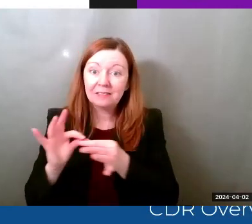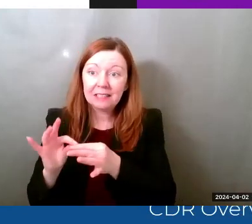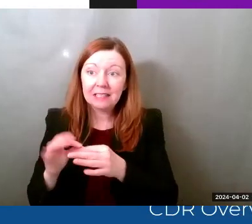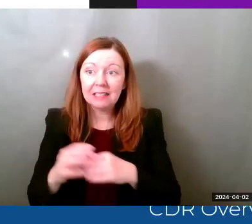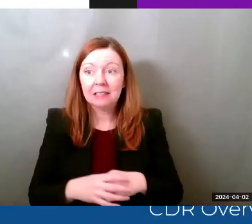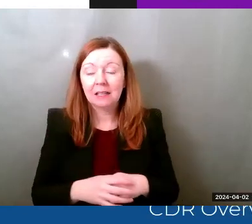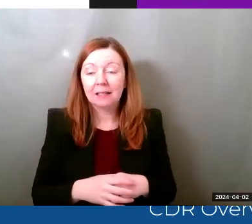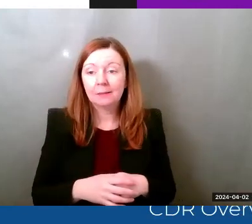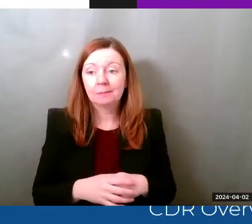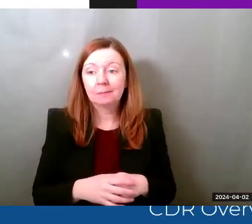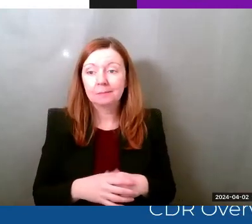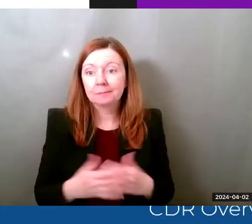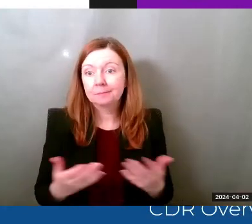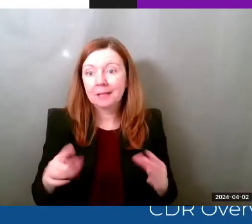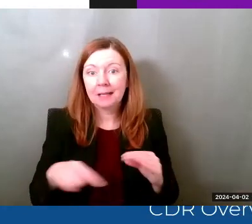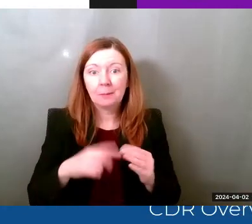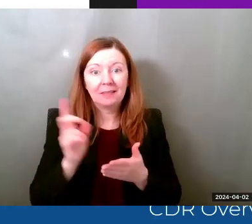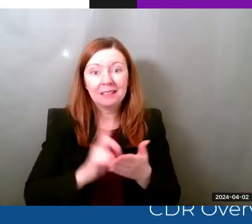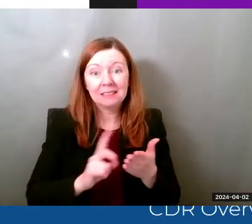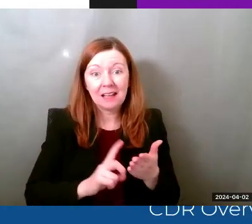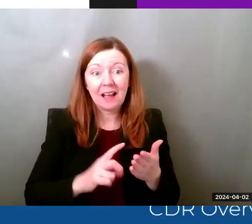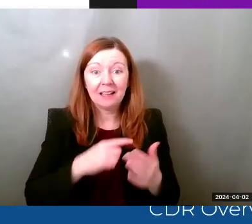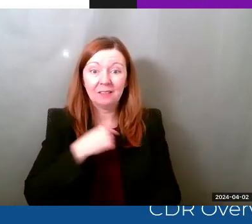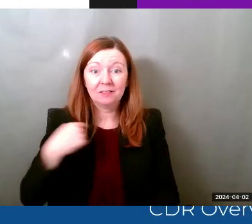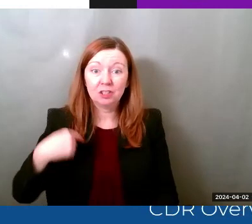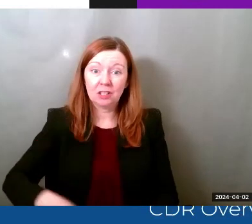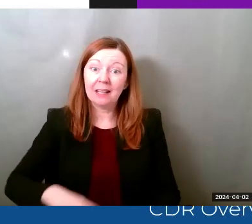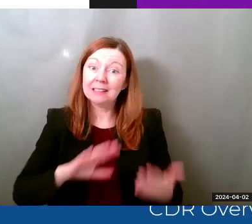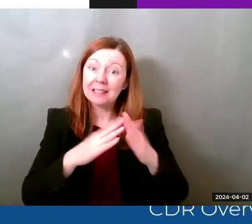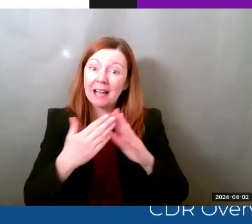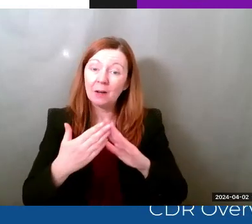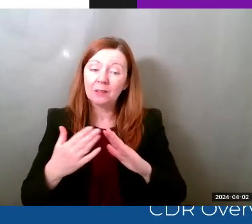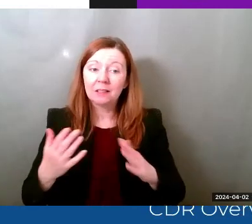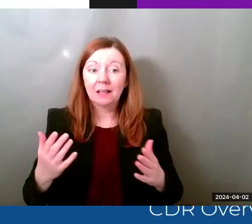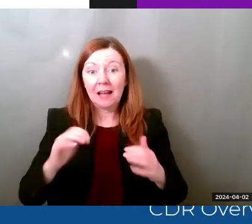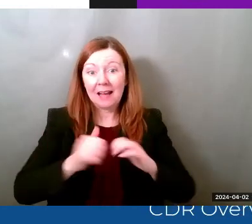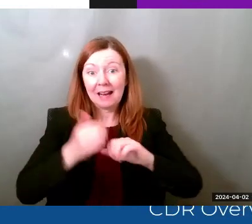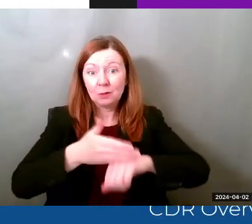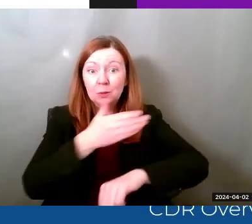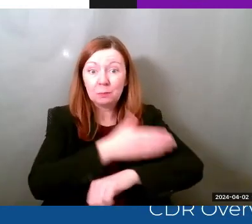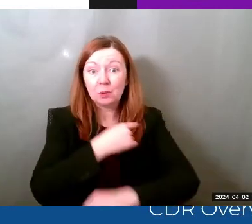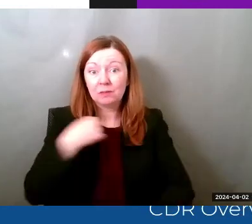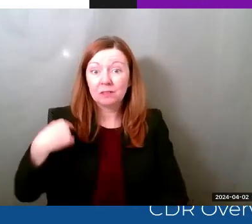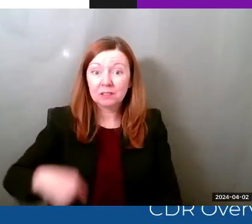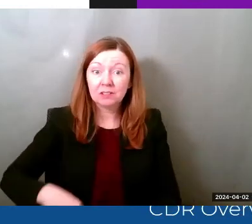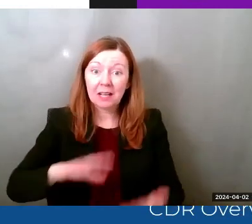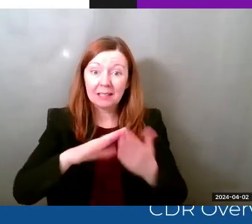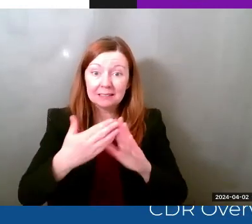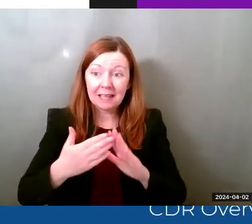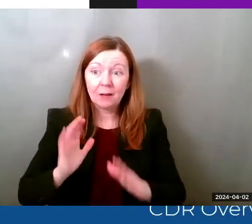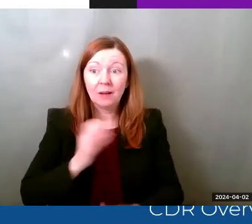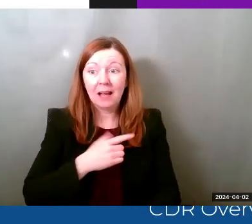connectivity, and just about the design of Chinatown and how to improve Chinatown. Our